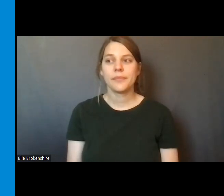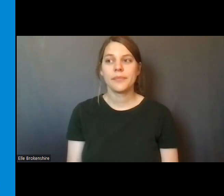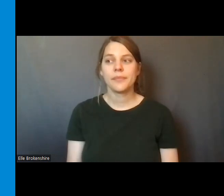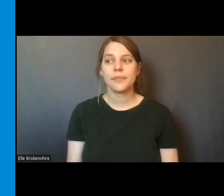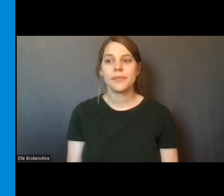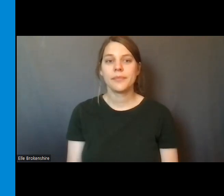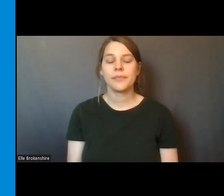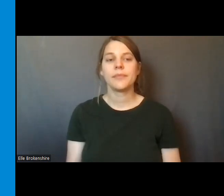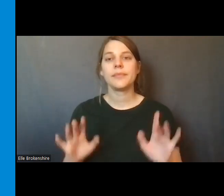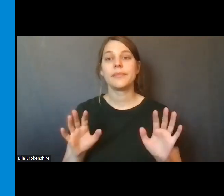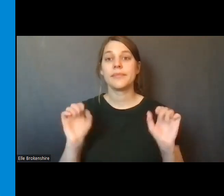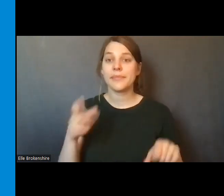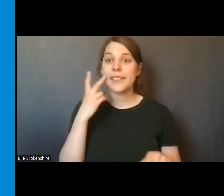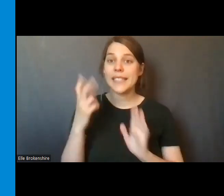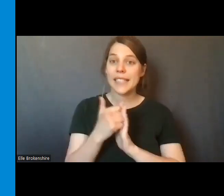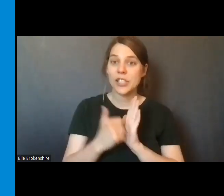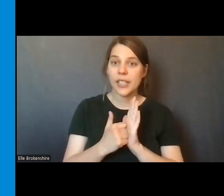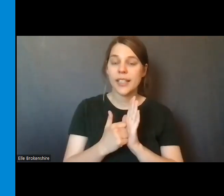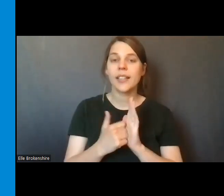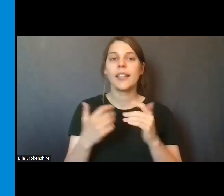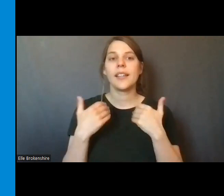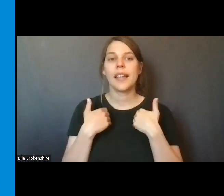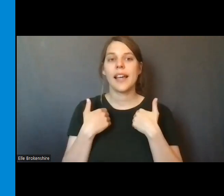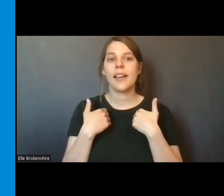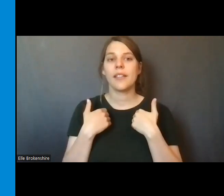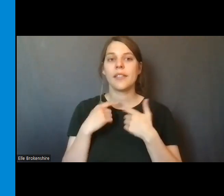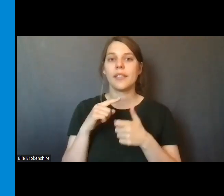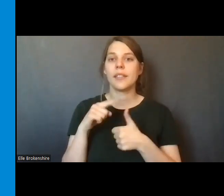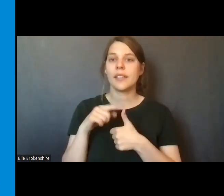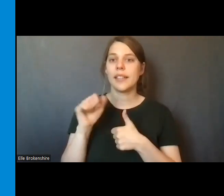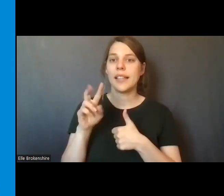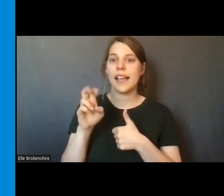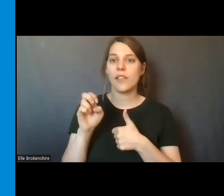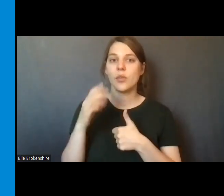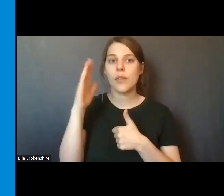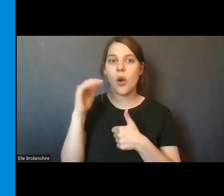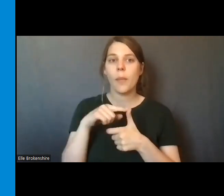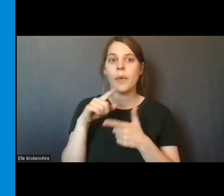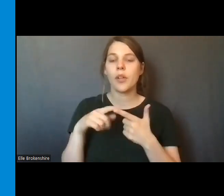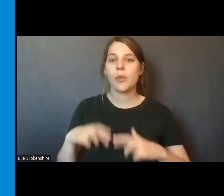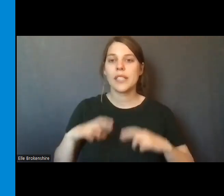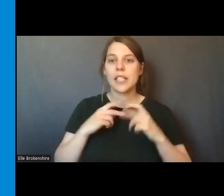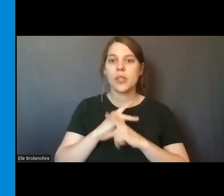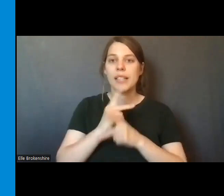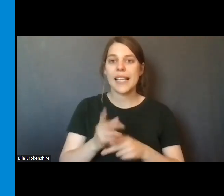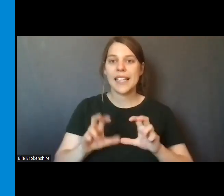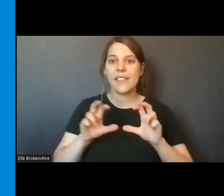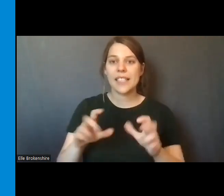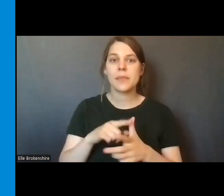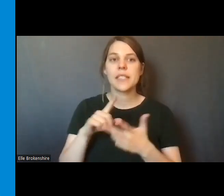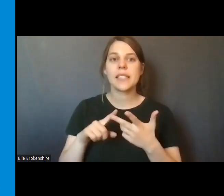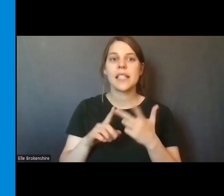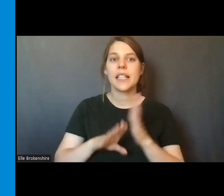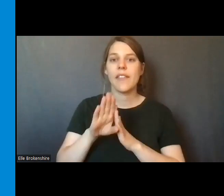You can see on today's agenda, we have items through Avenues of Hope, residential lending and investments, development services,